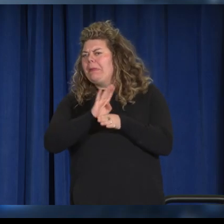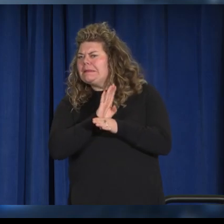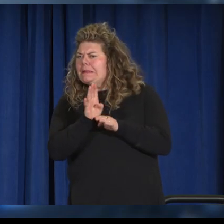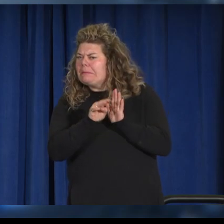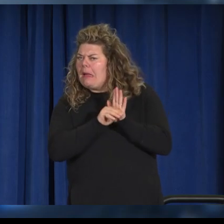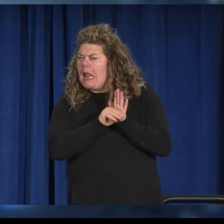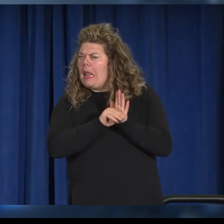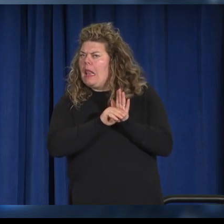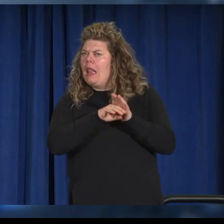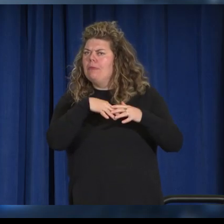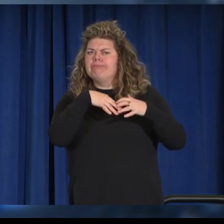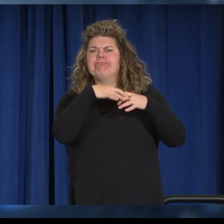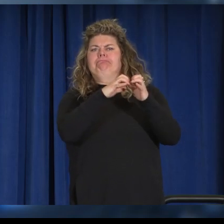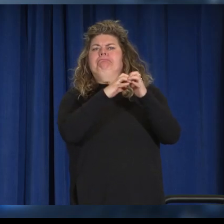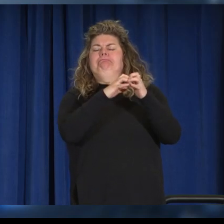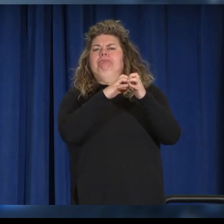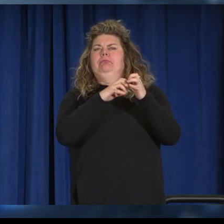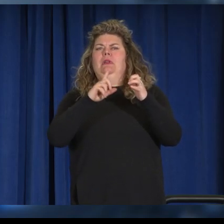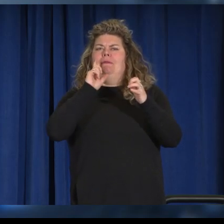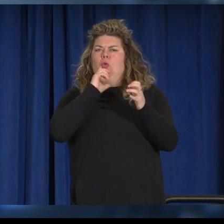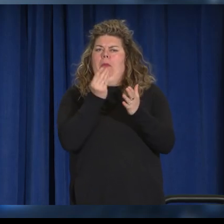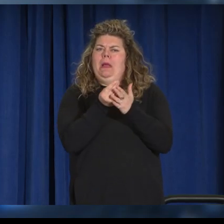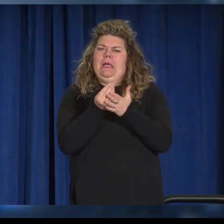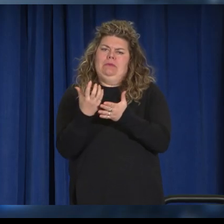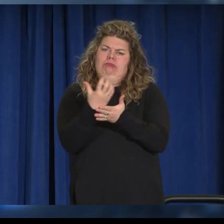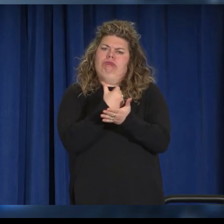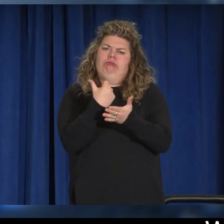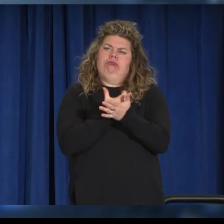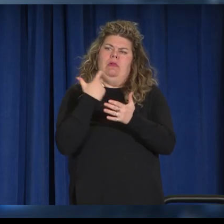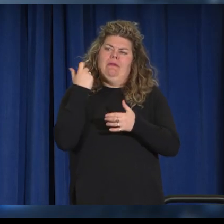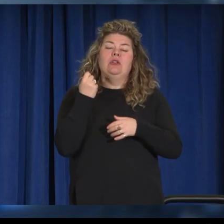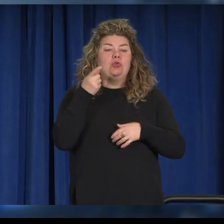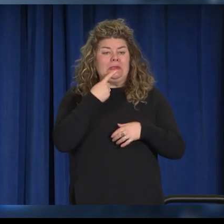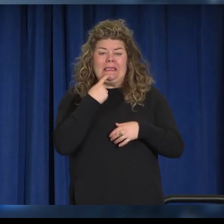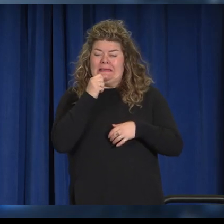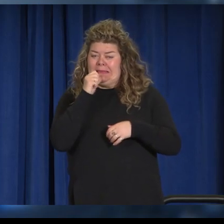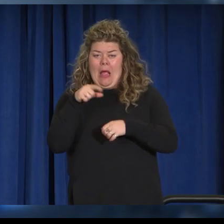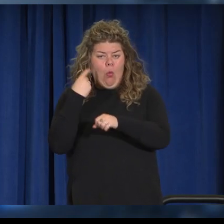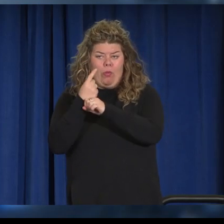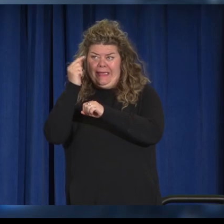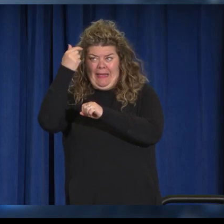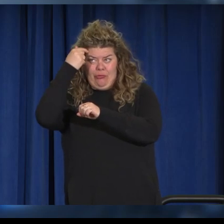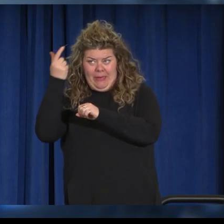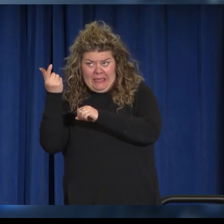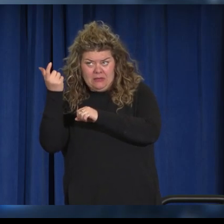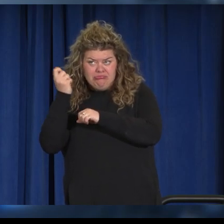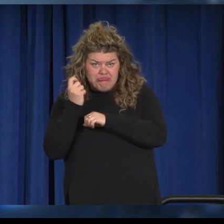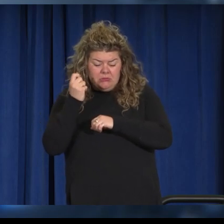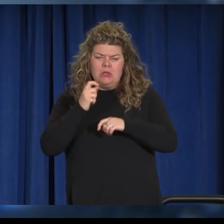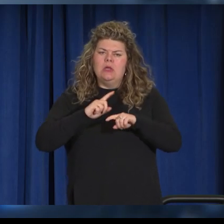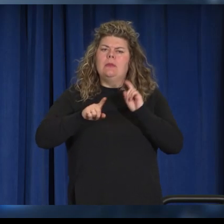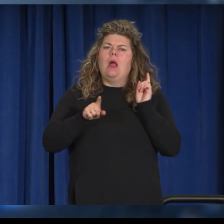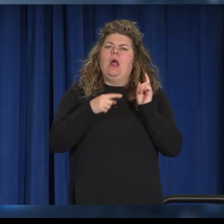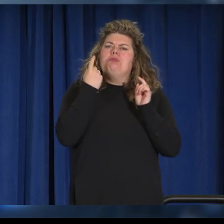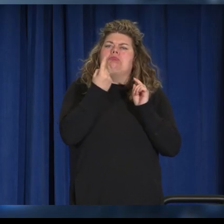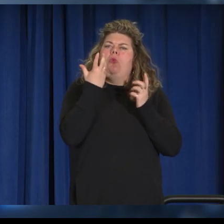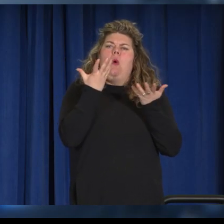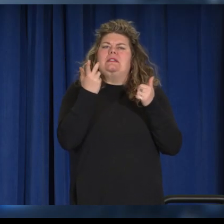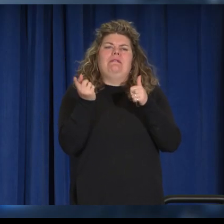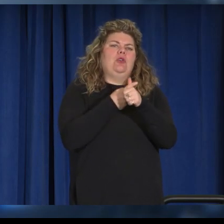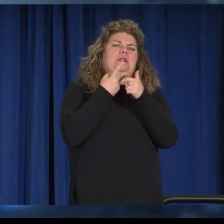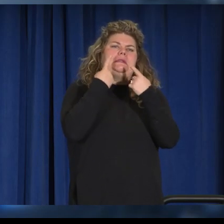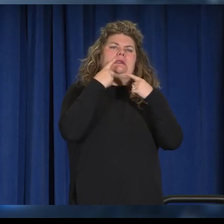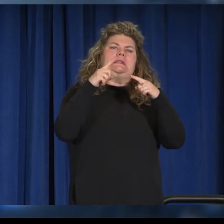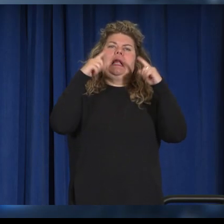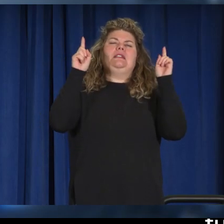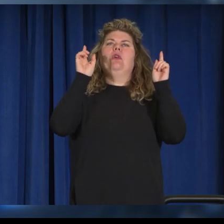for funding to be able to get traction? You mentioned we don't just use grants, but where do you consider the first successful shared